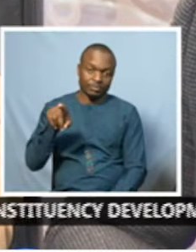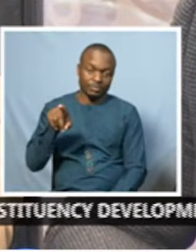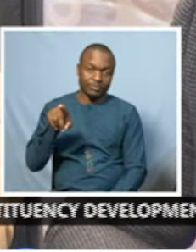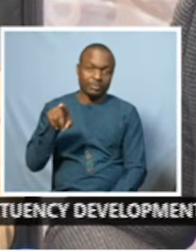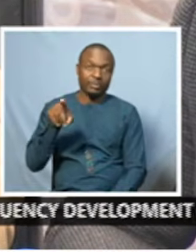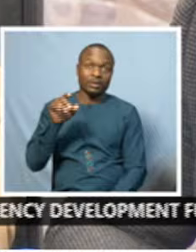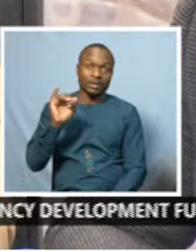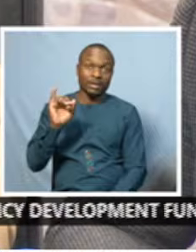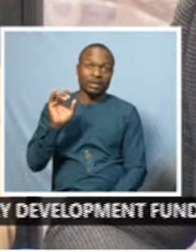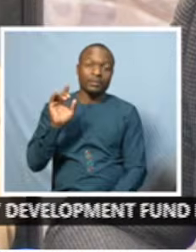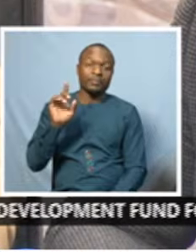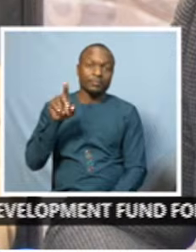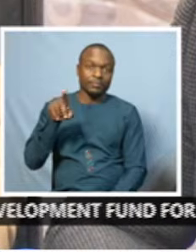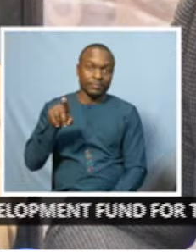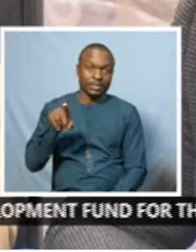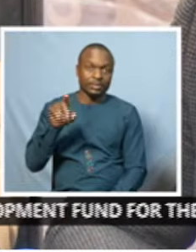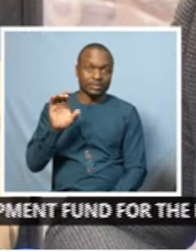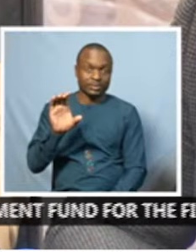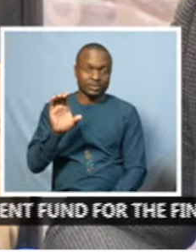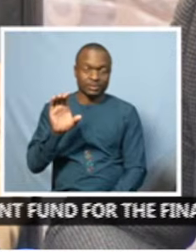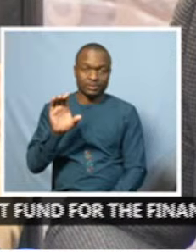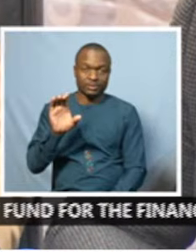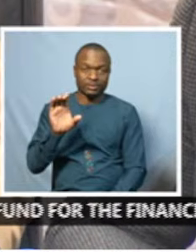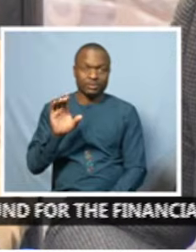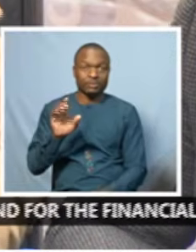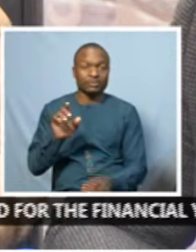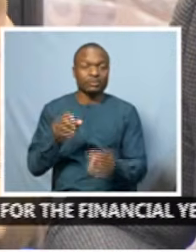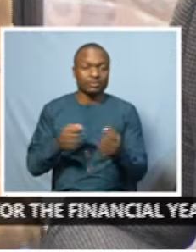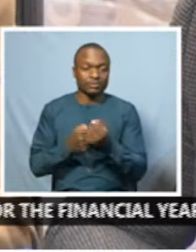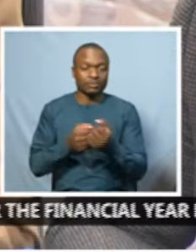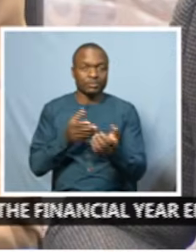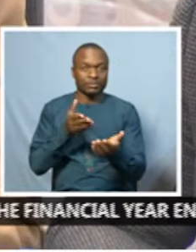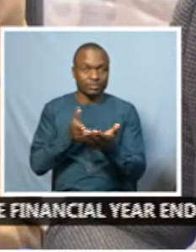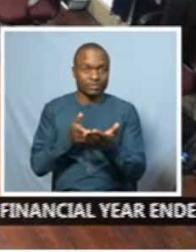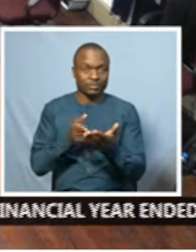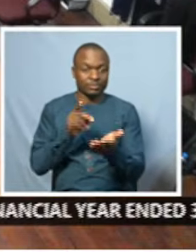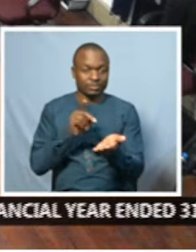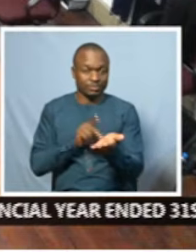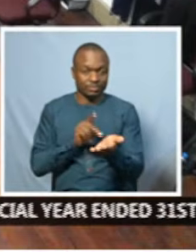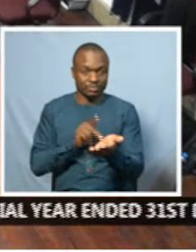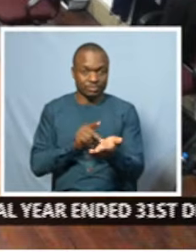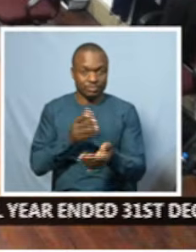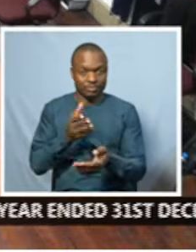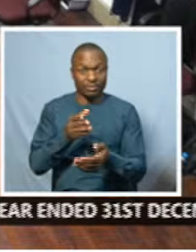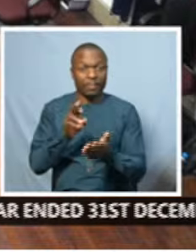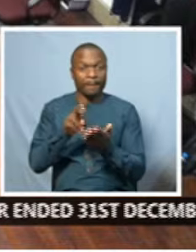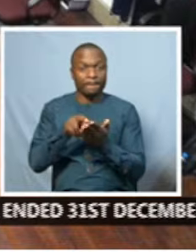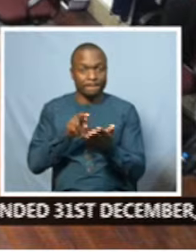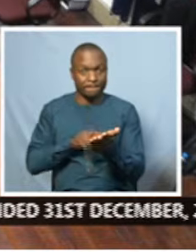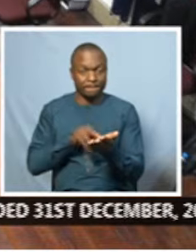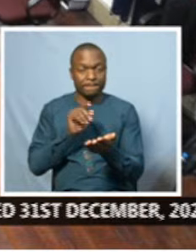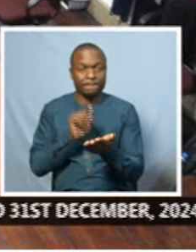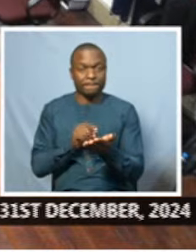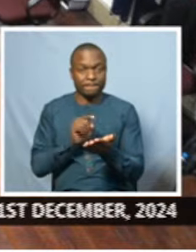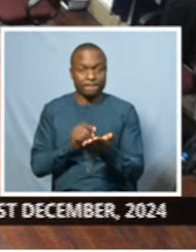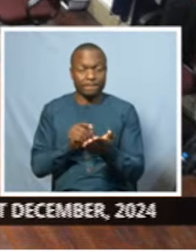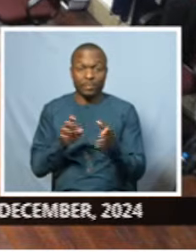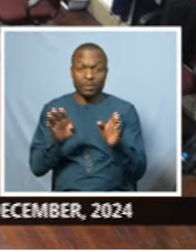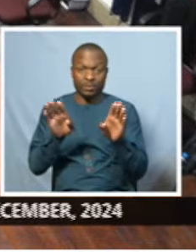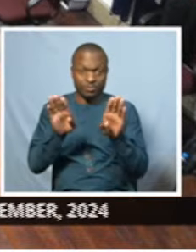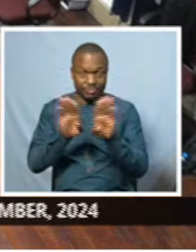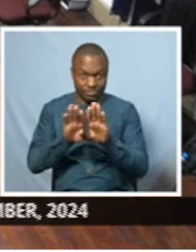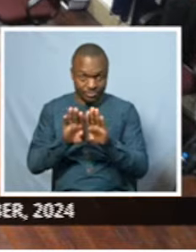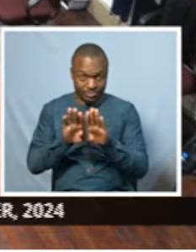vouchers to back up the same. Dr. Manza? Chair, the report, the closure,